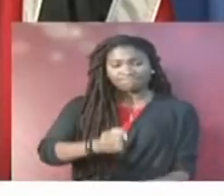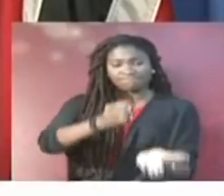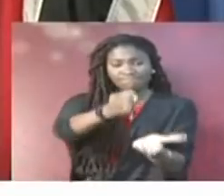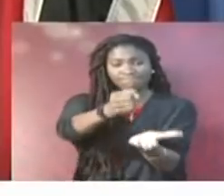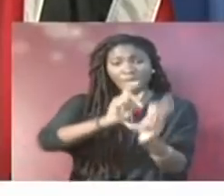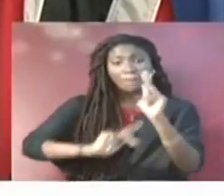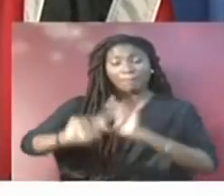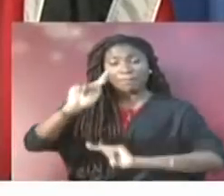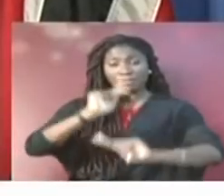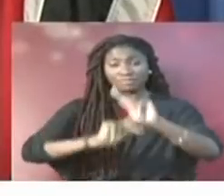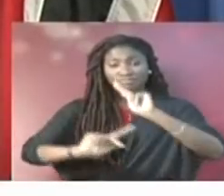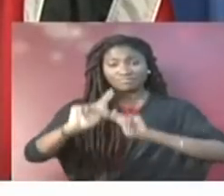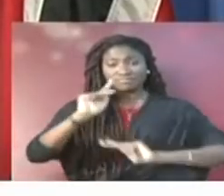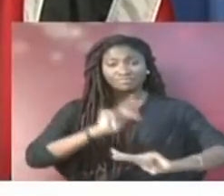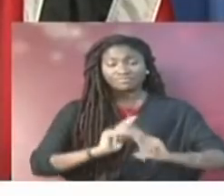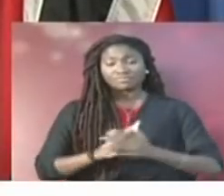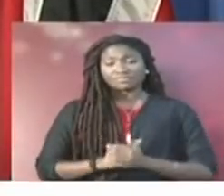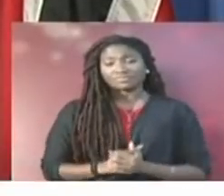and that